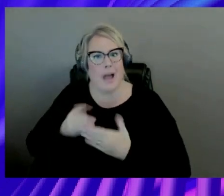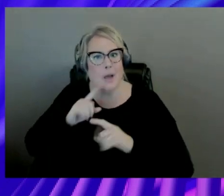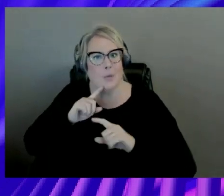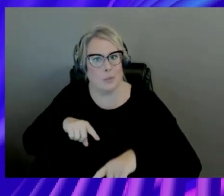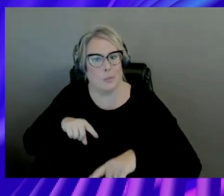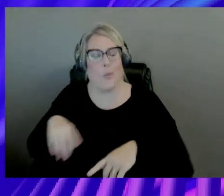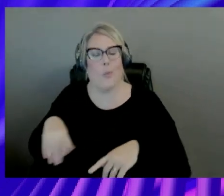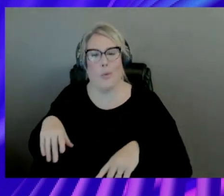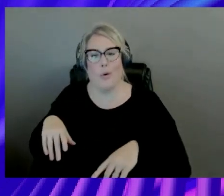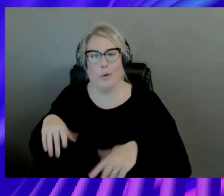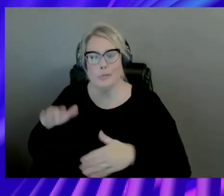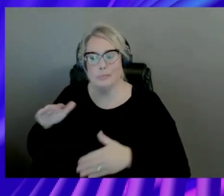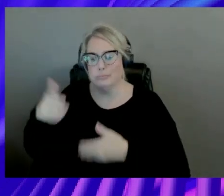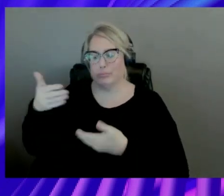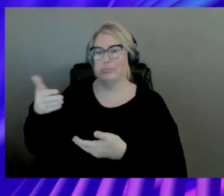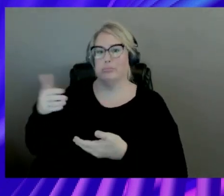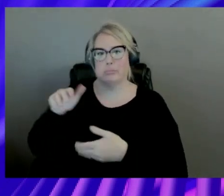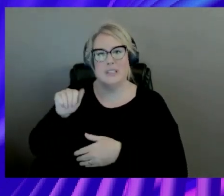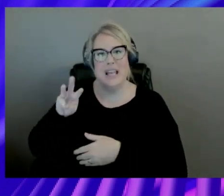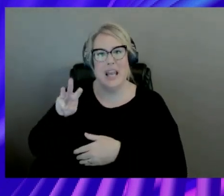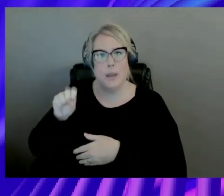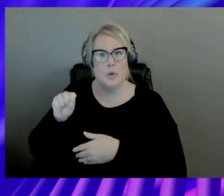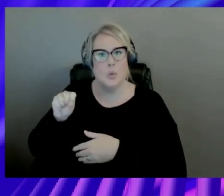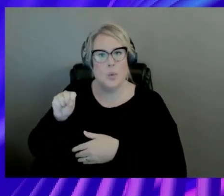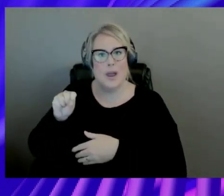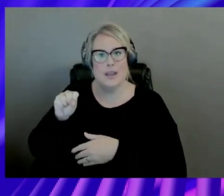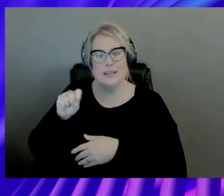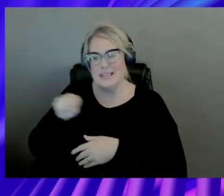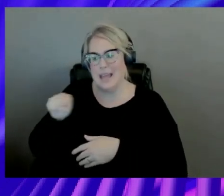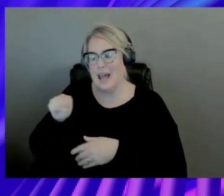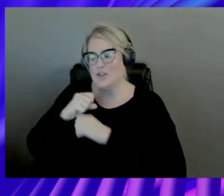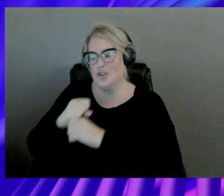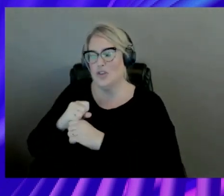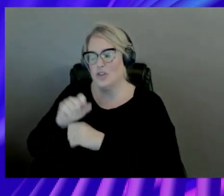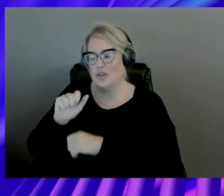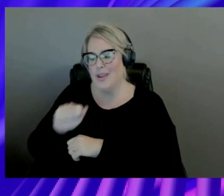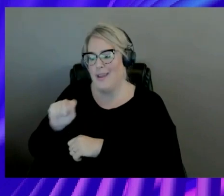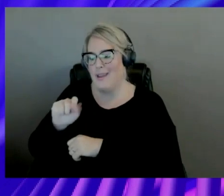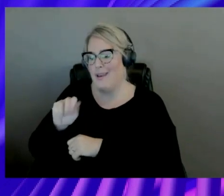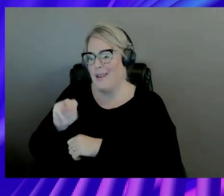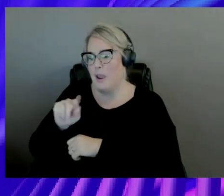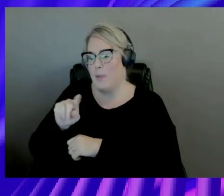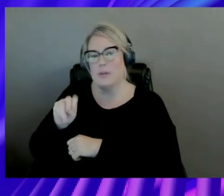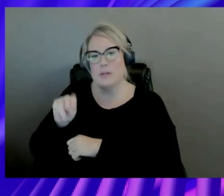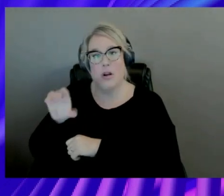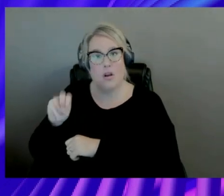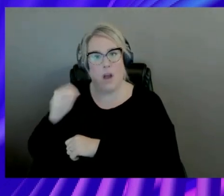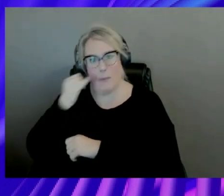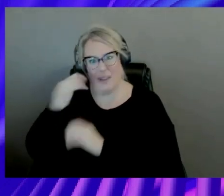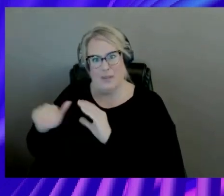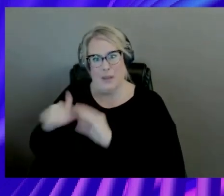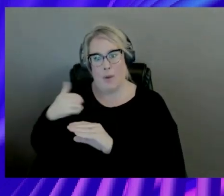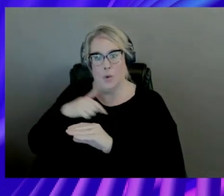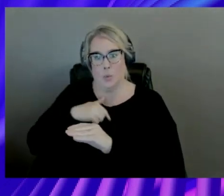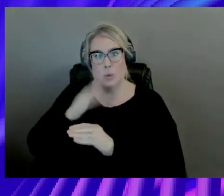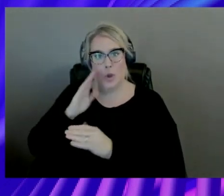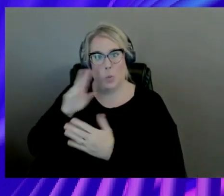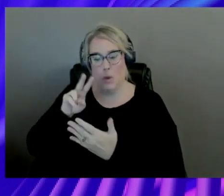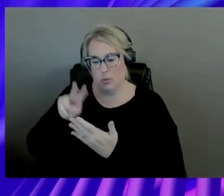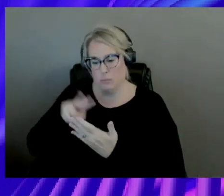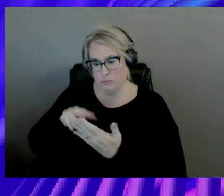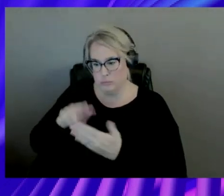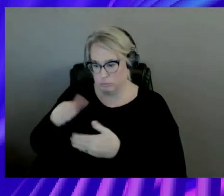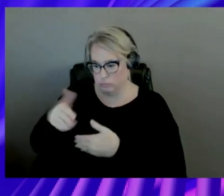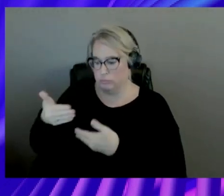the AWS-security at Amazon.com inbox, we'll read through that report. An actual